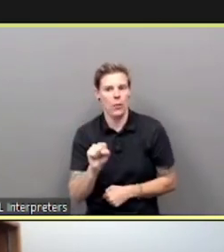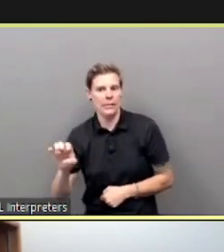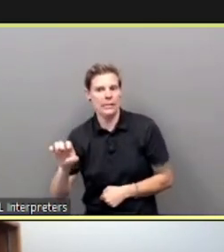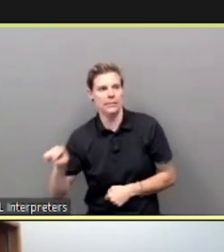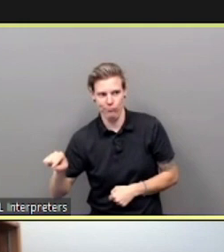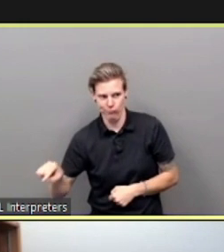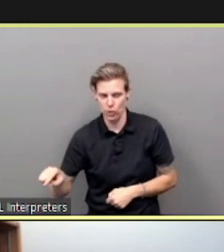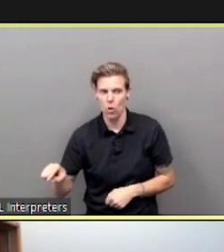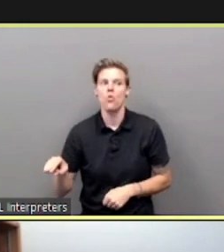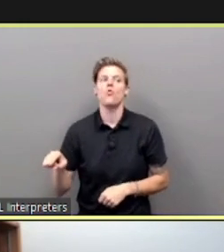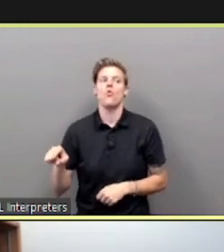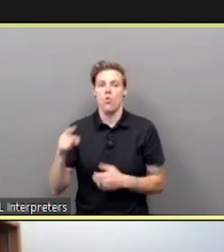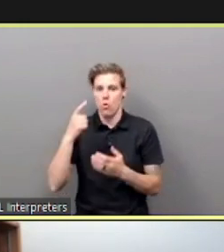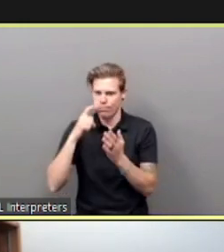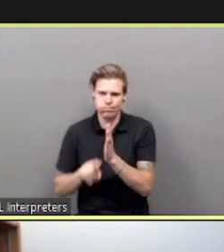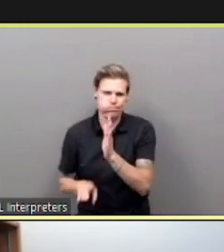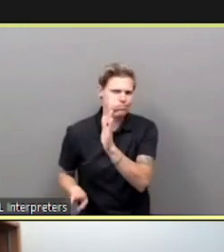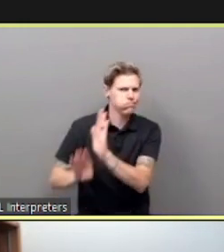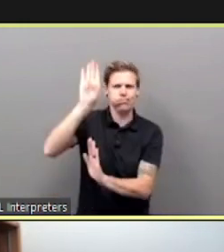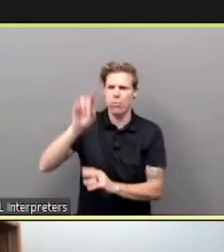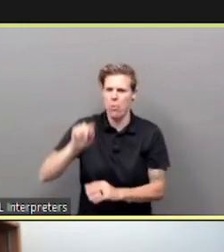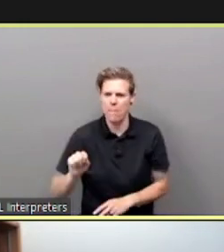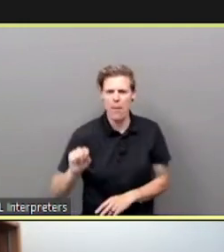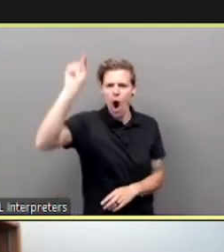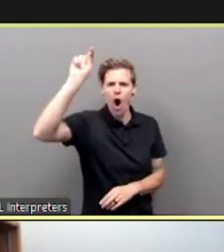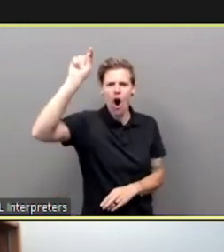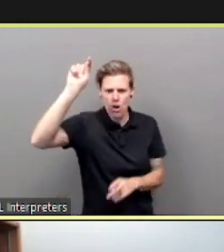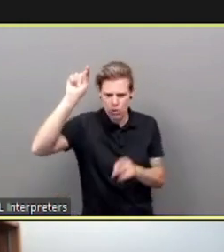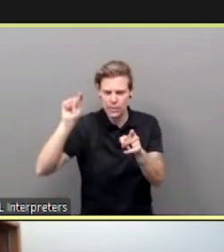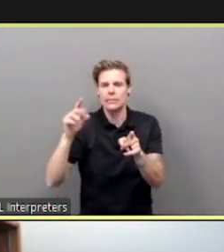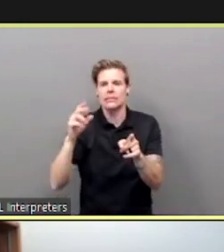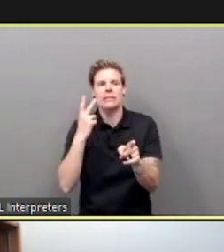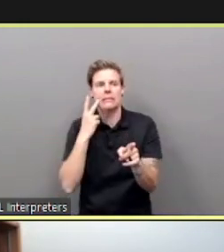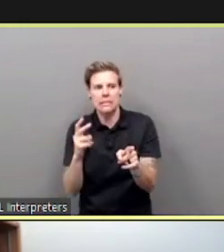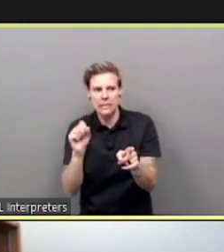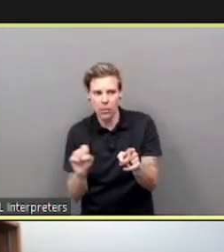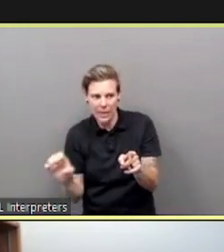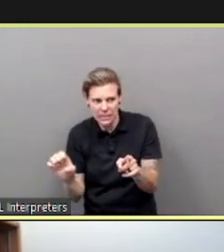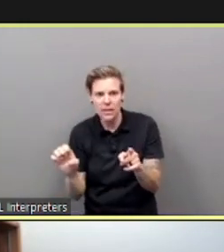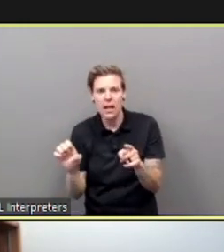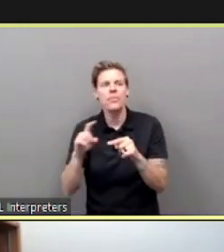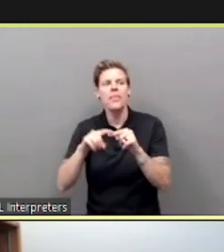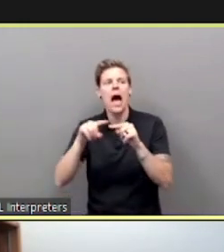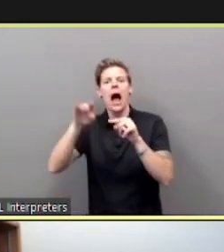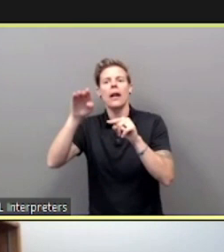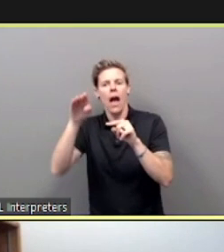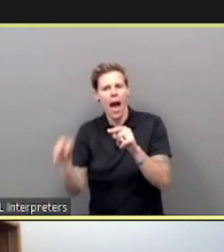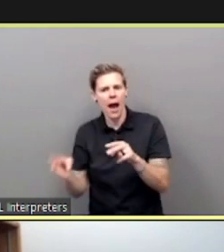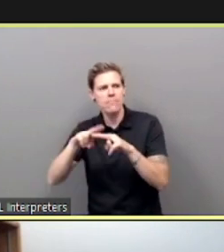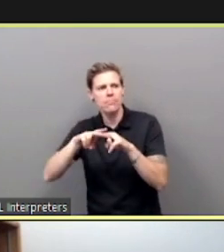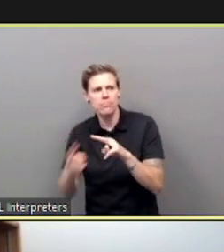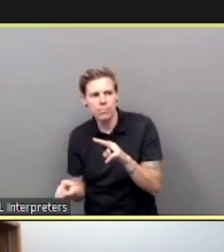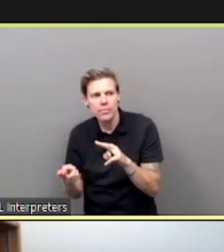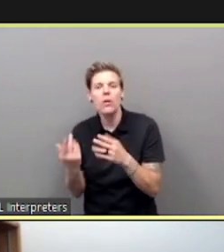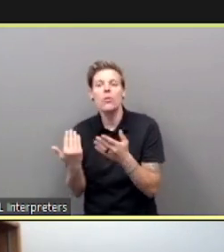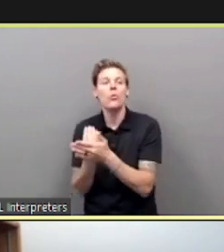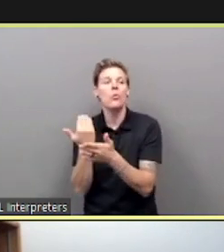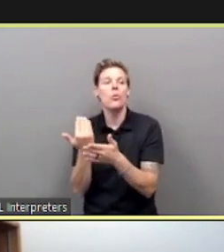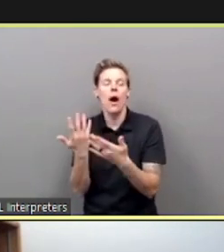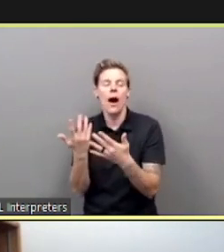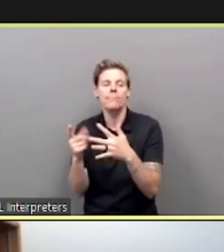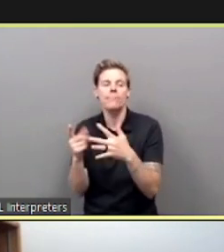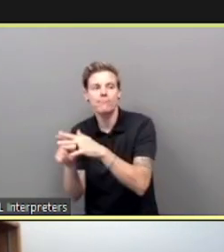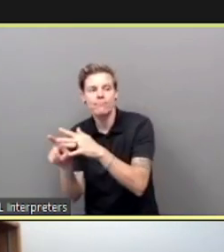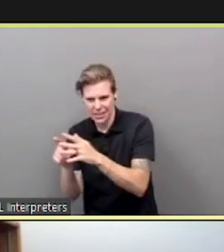and you can see that there's a deceleration or decrease in the number of new cases if you follow that blue line